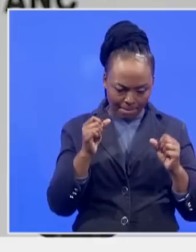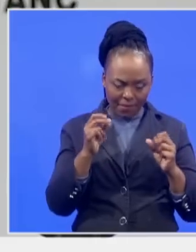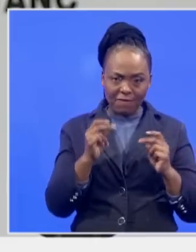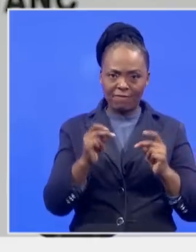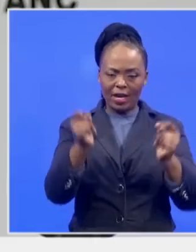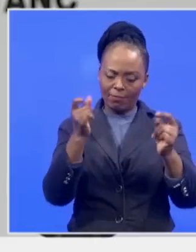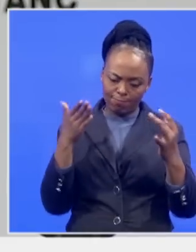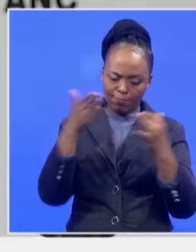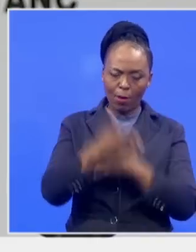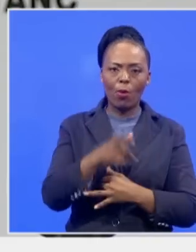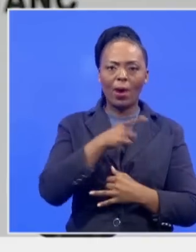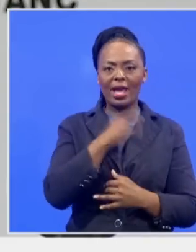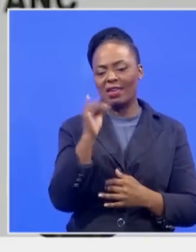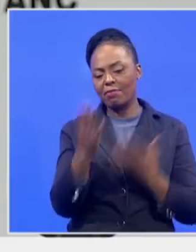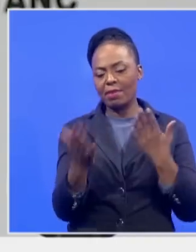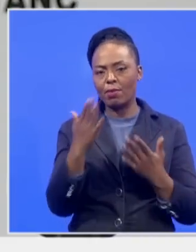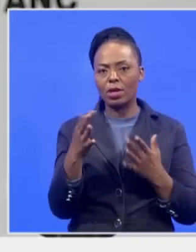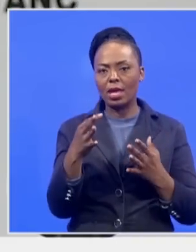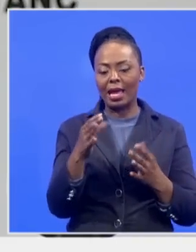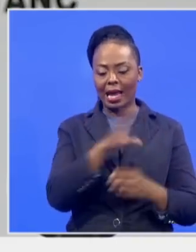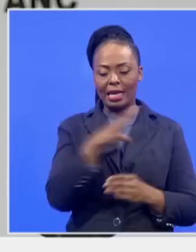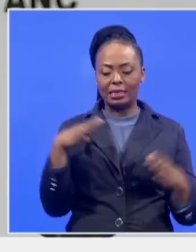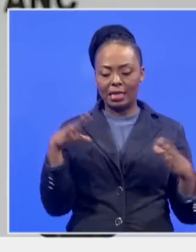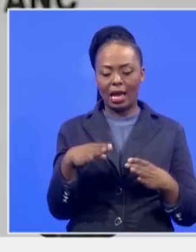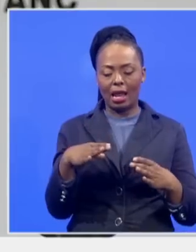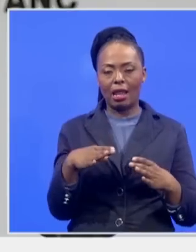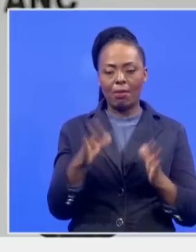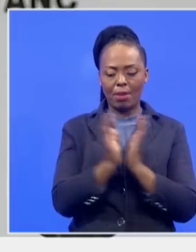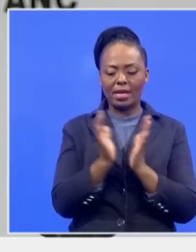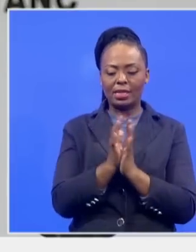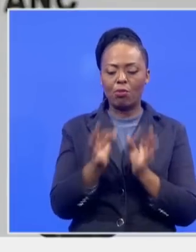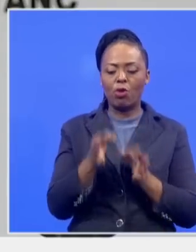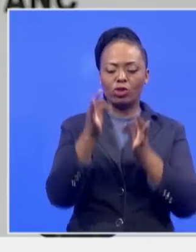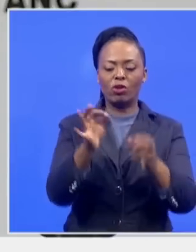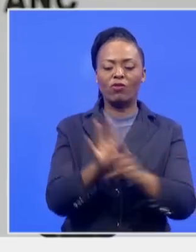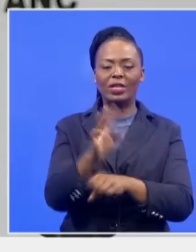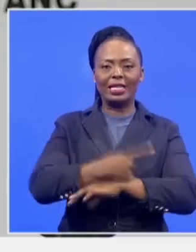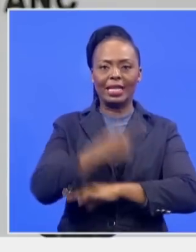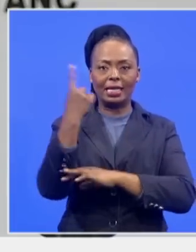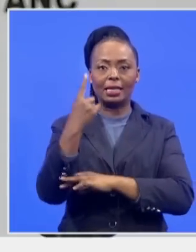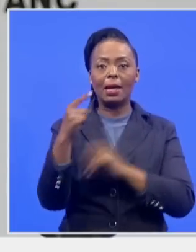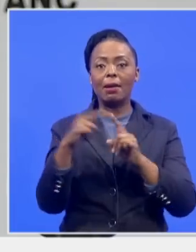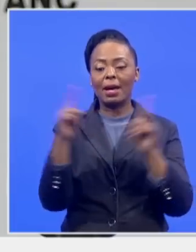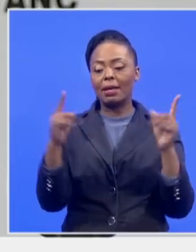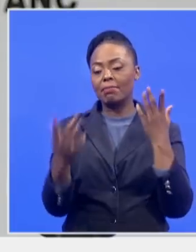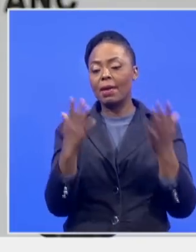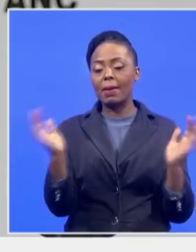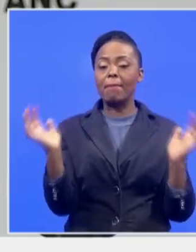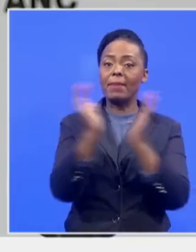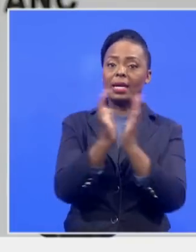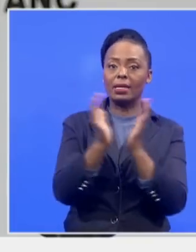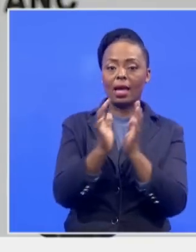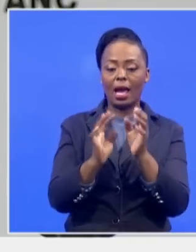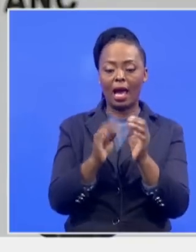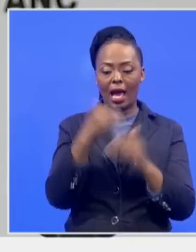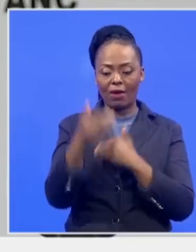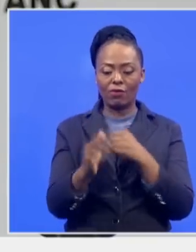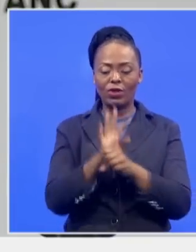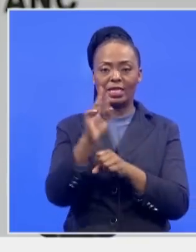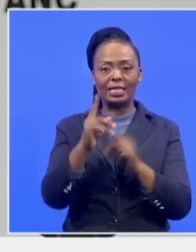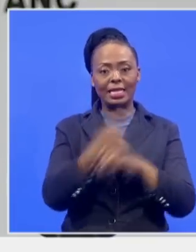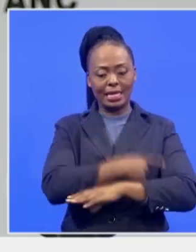now been postponed for 14 days. Even if when we meet after 14 days we lose as a result of this